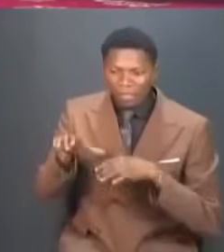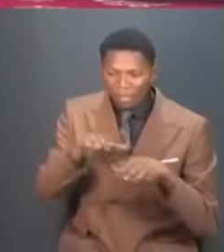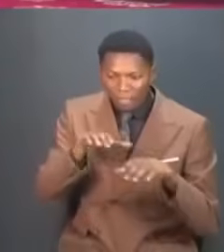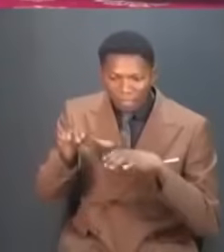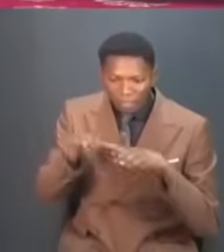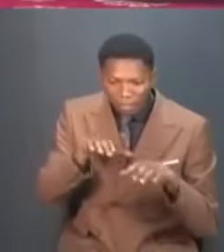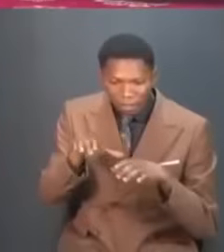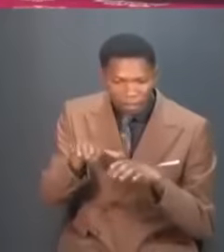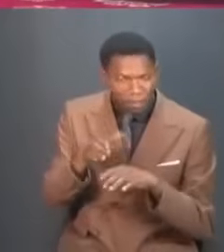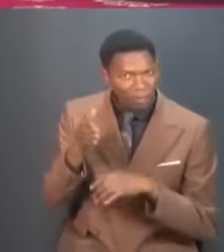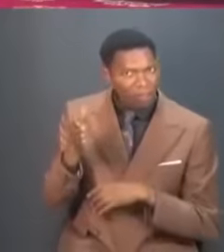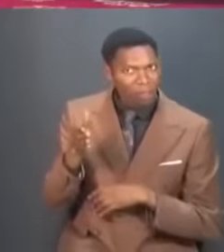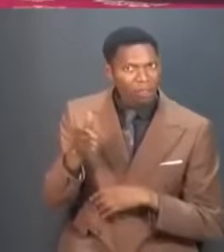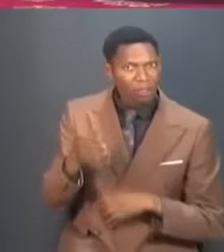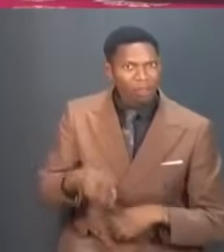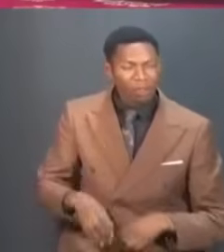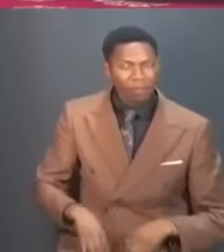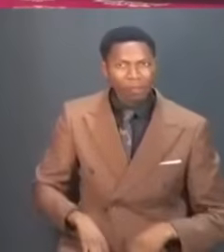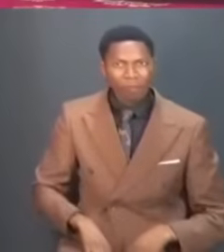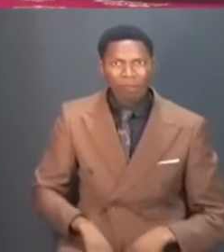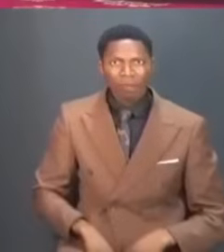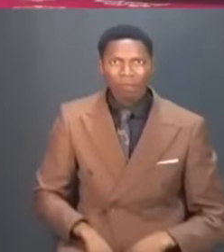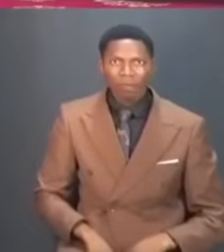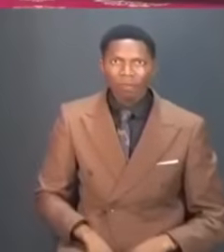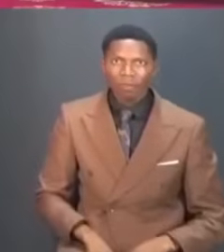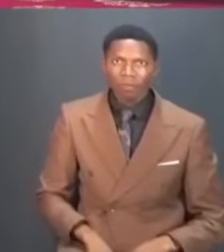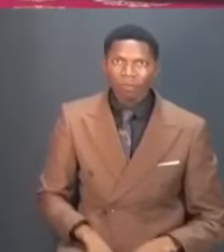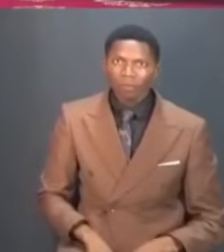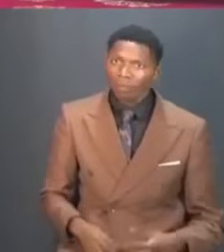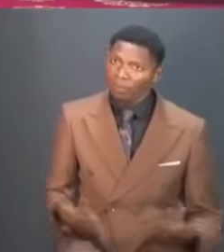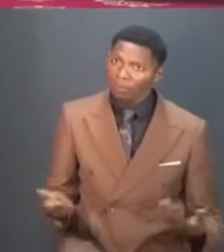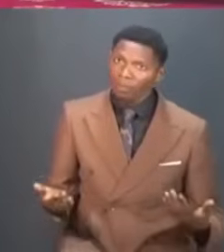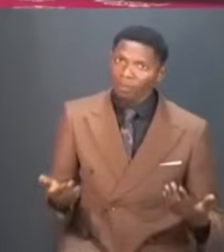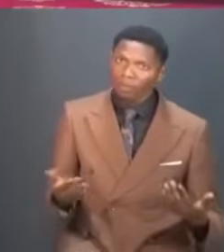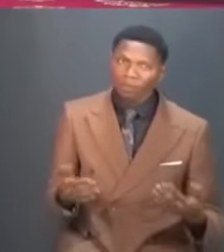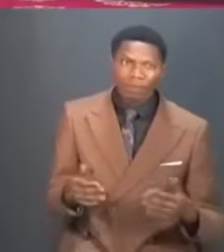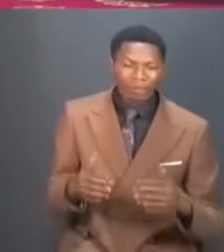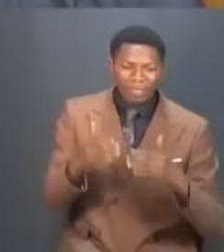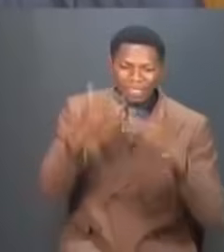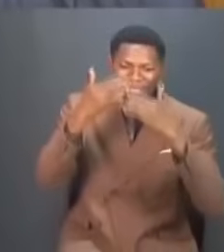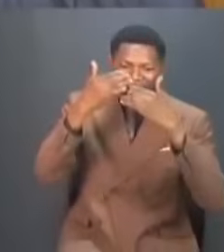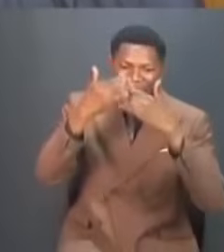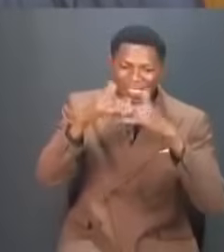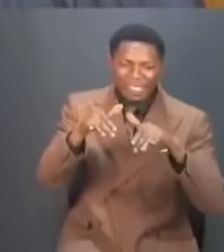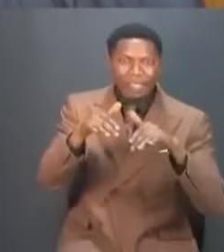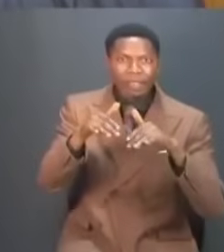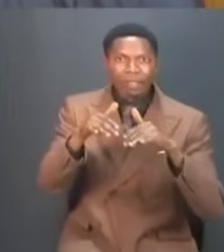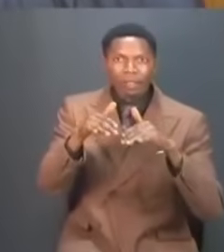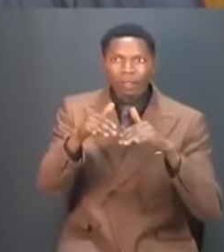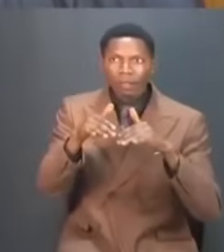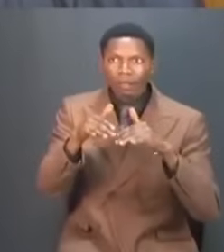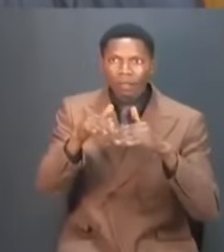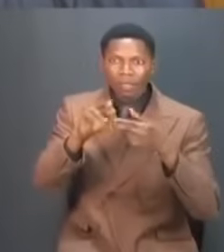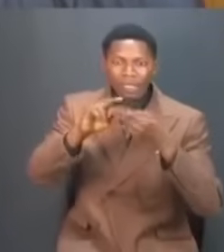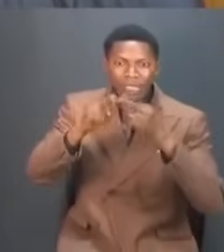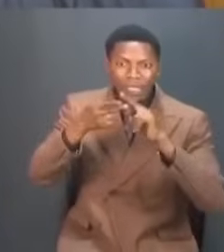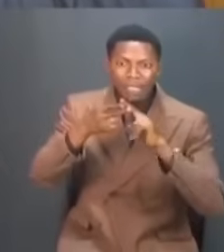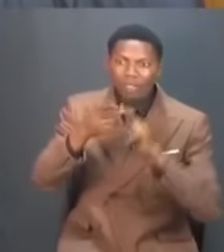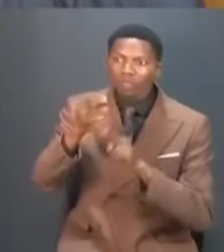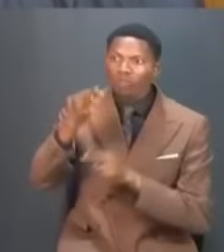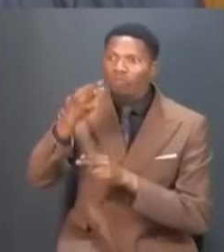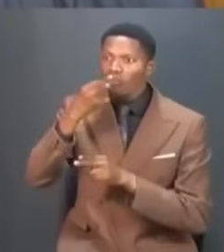activities, thereby limiting the amount of foodstuff that